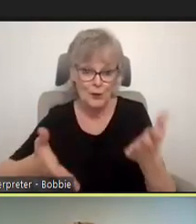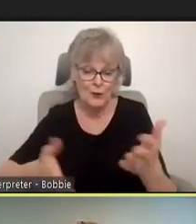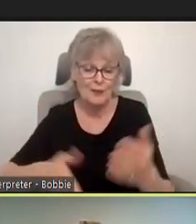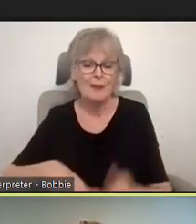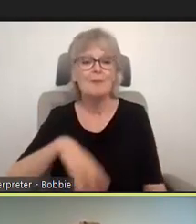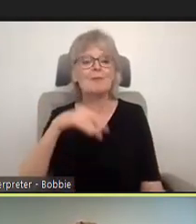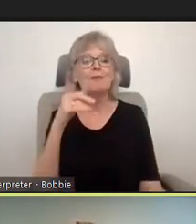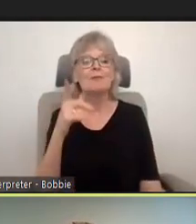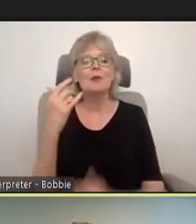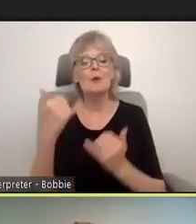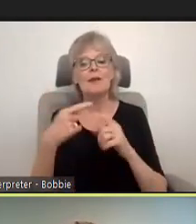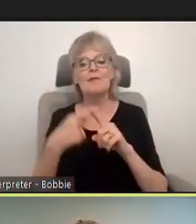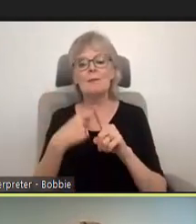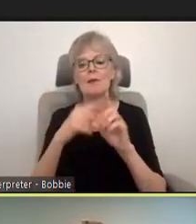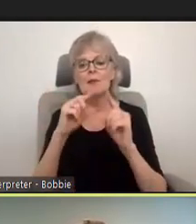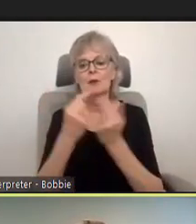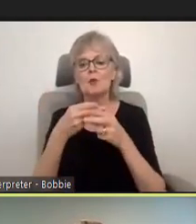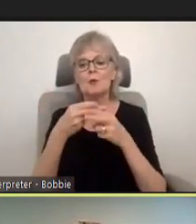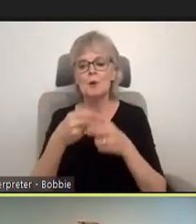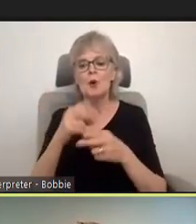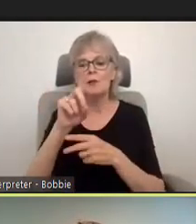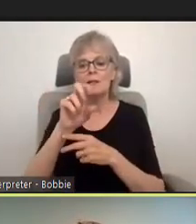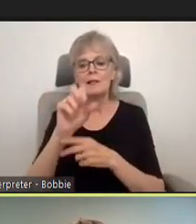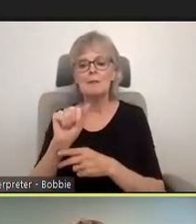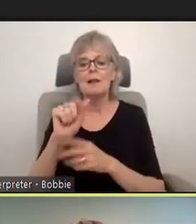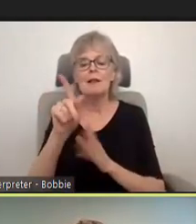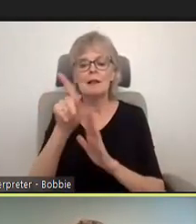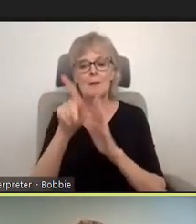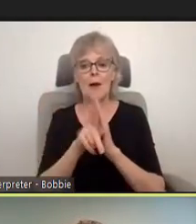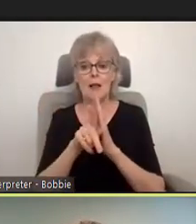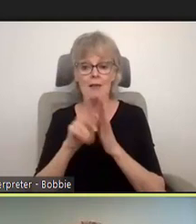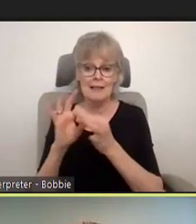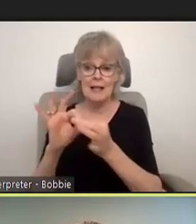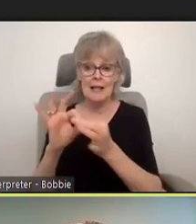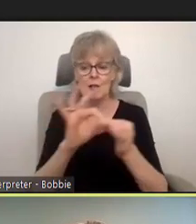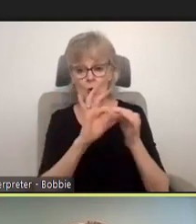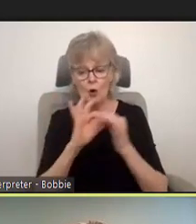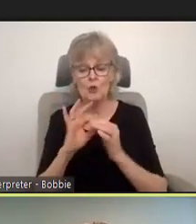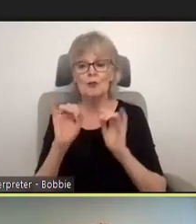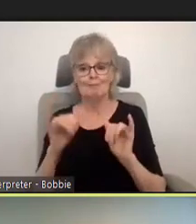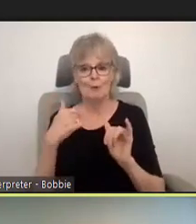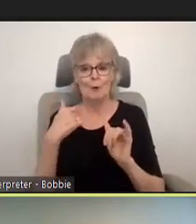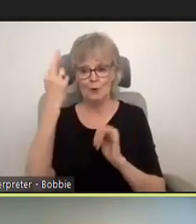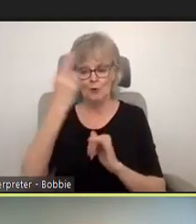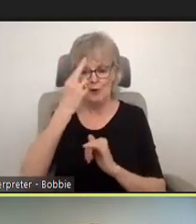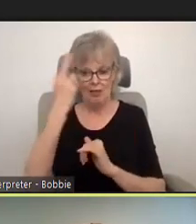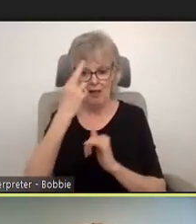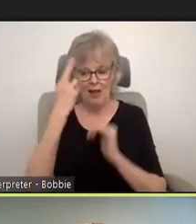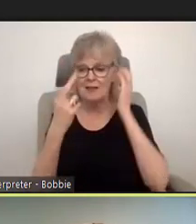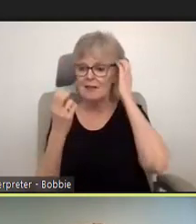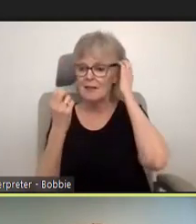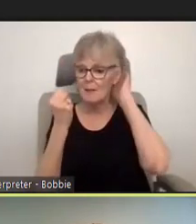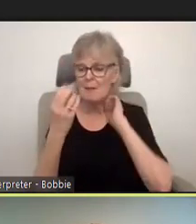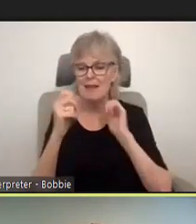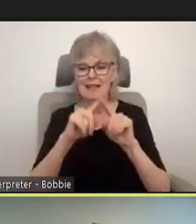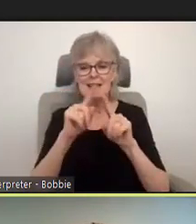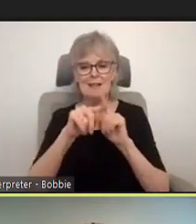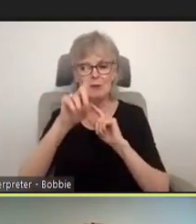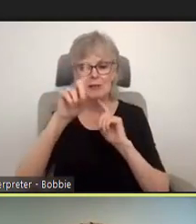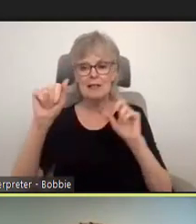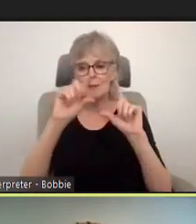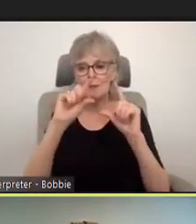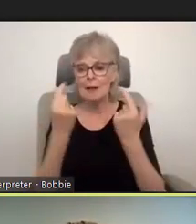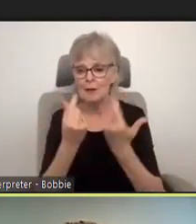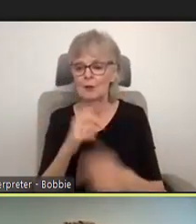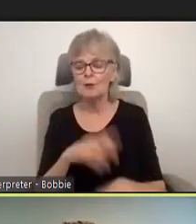monthly group called the Disability Policy Consortium. What we were realizing is that there are lots of different disability groups. There